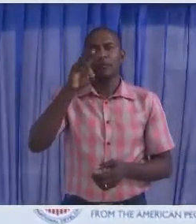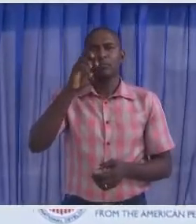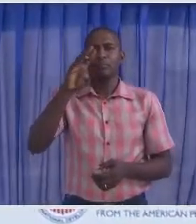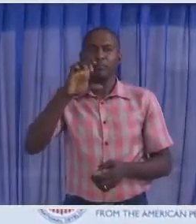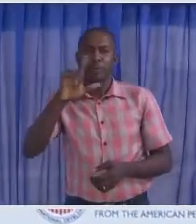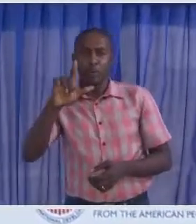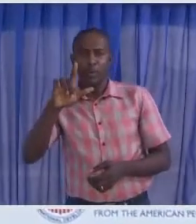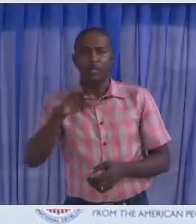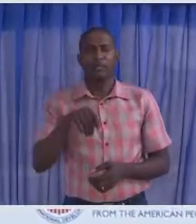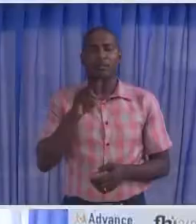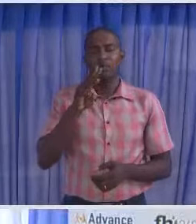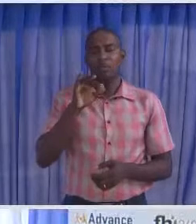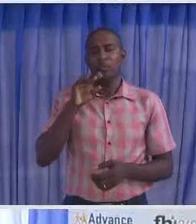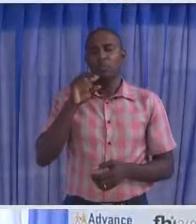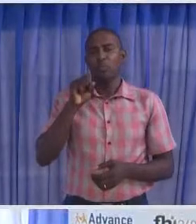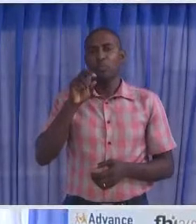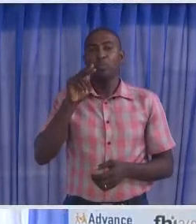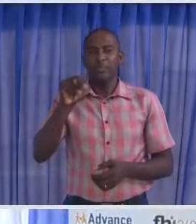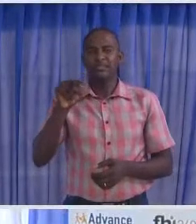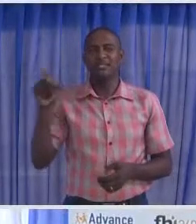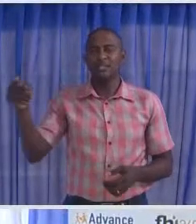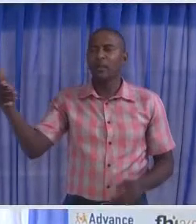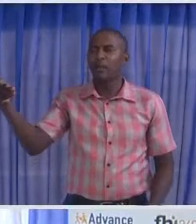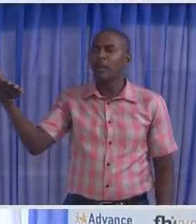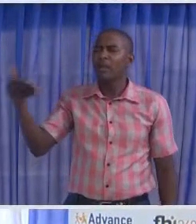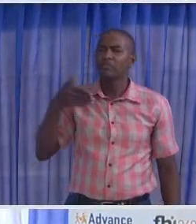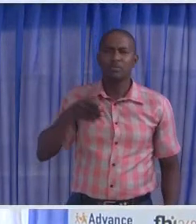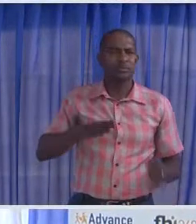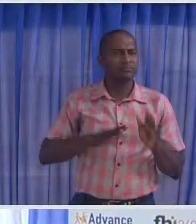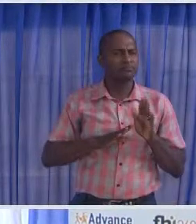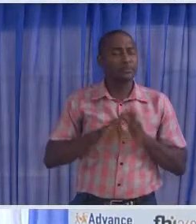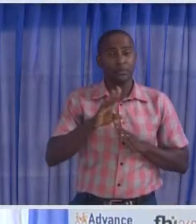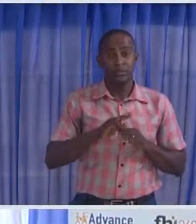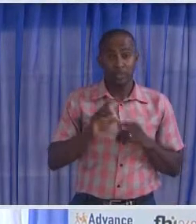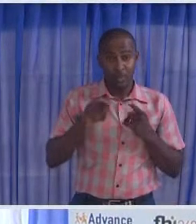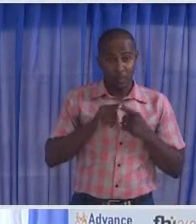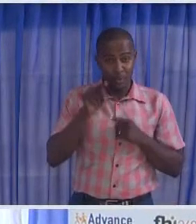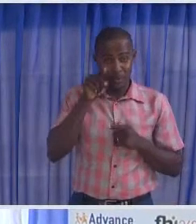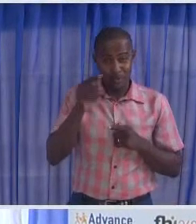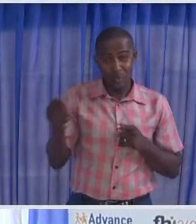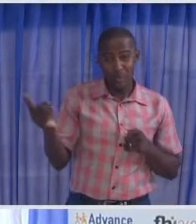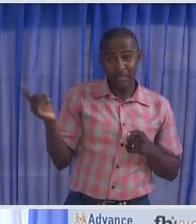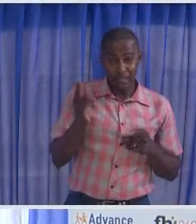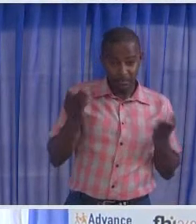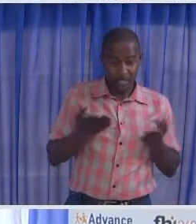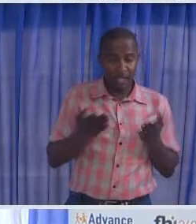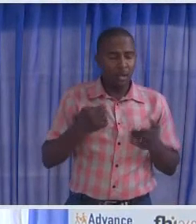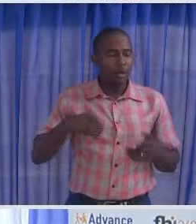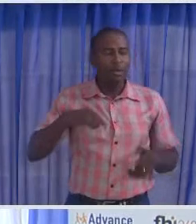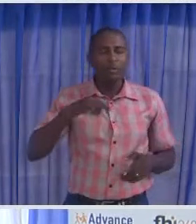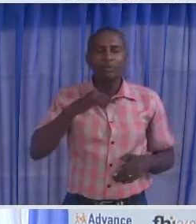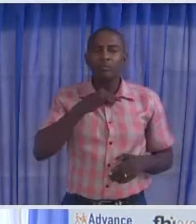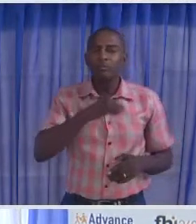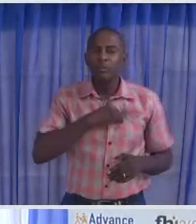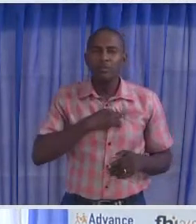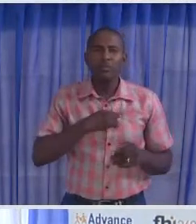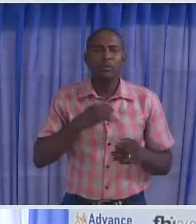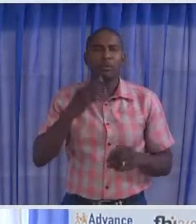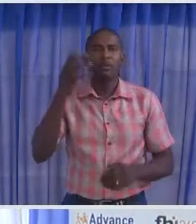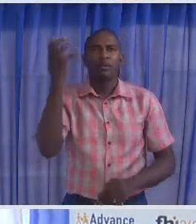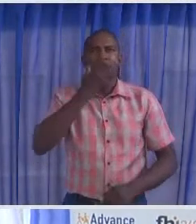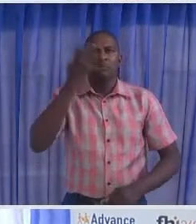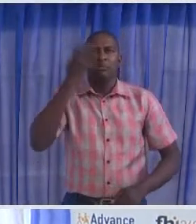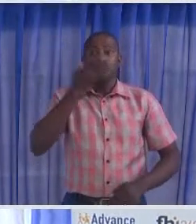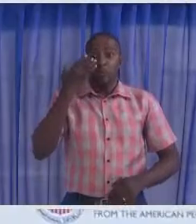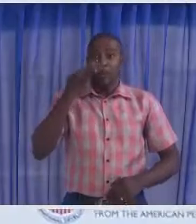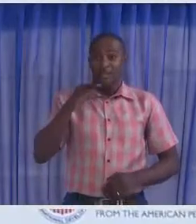some hand-holding for us. And when you came here, we were impressed because you and your